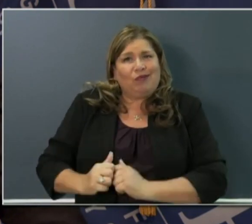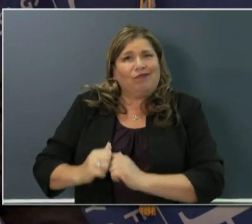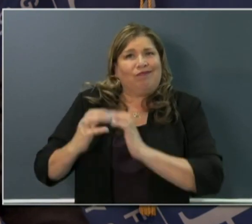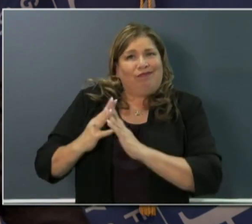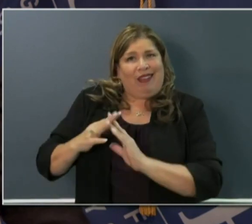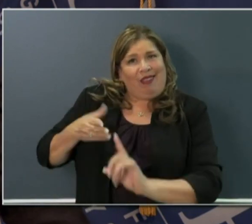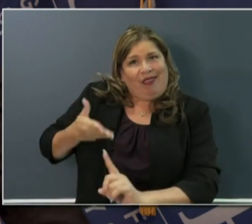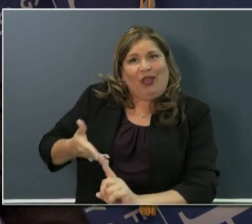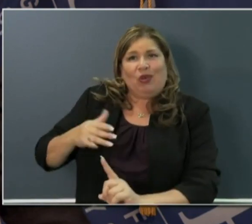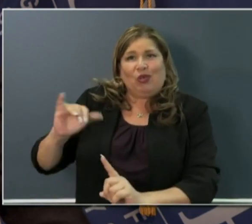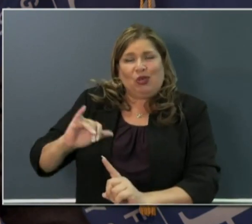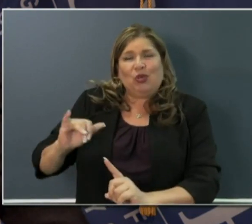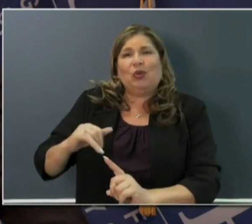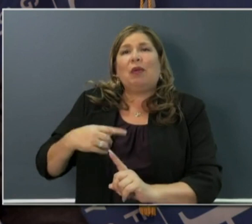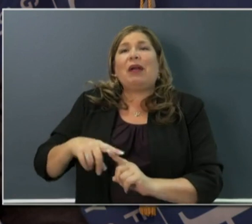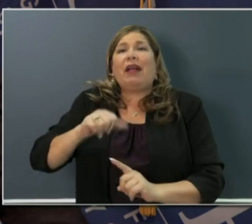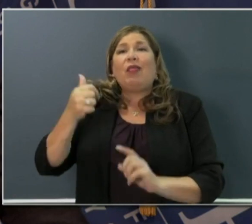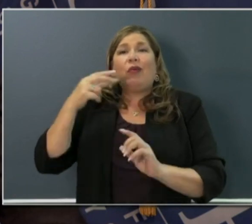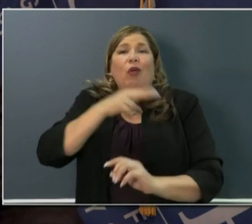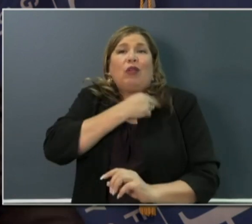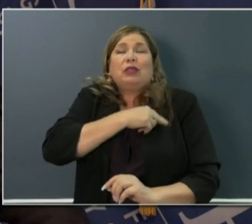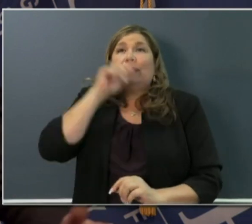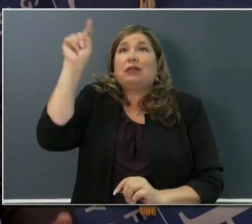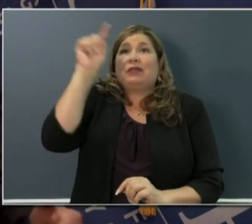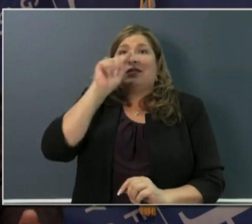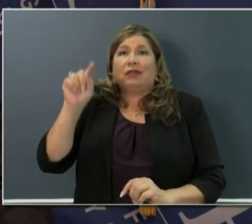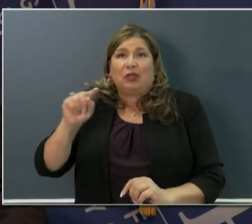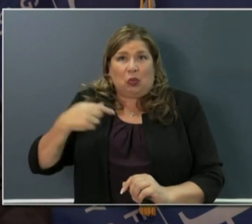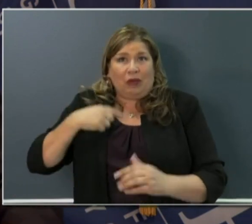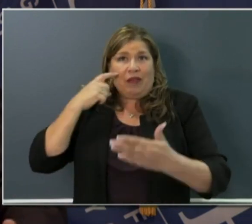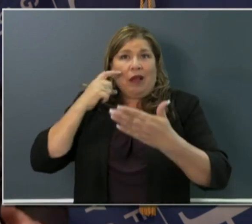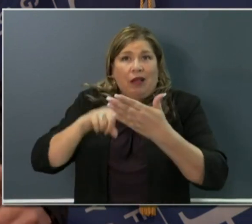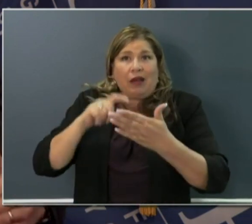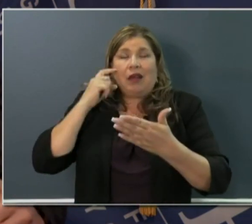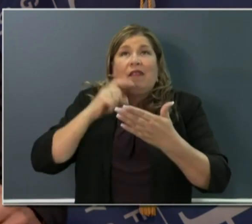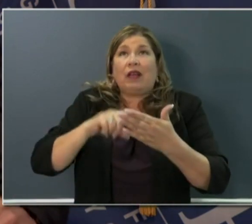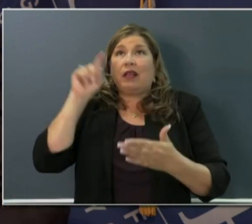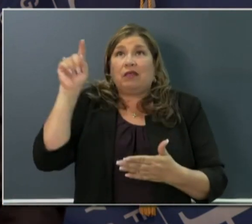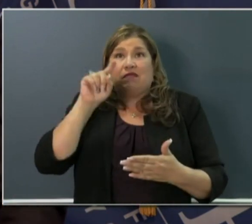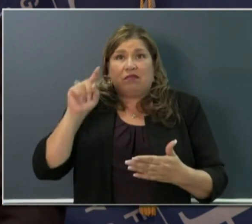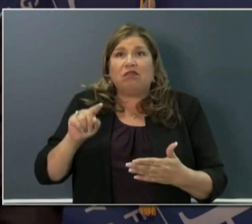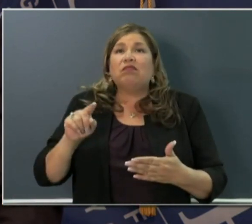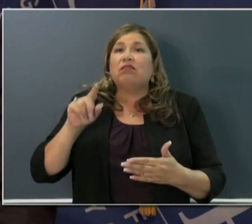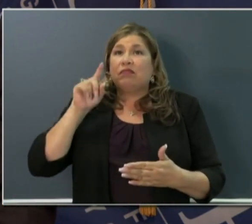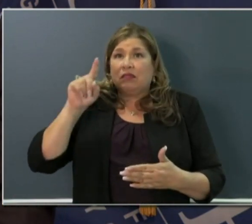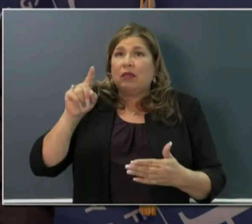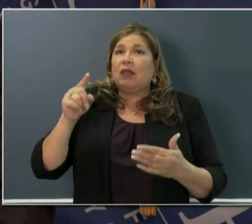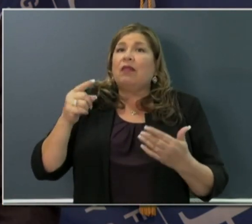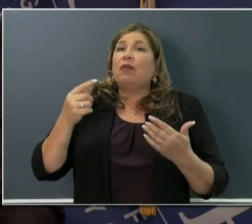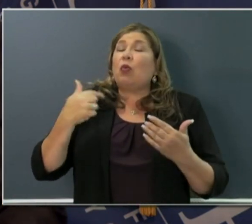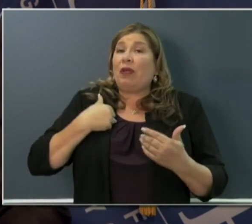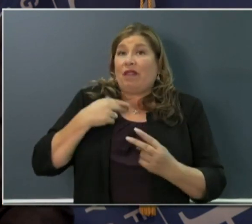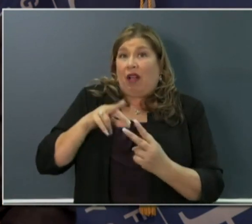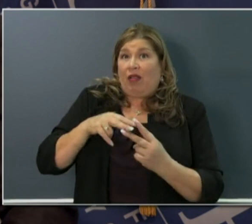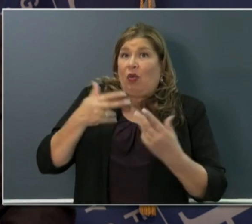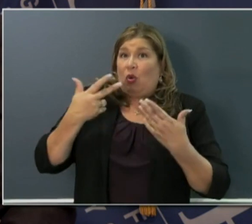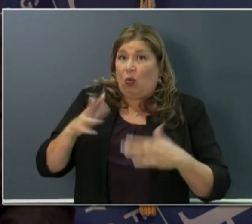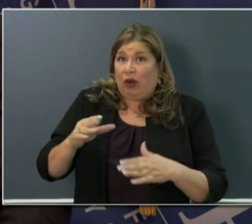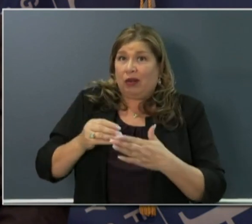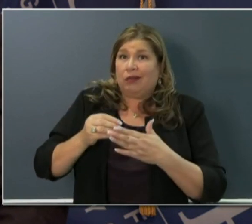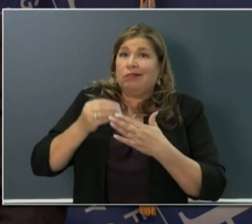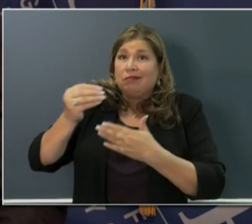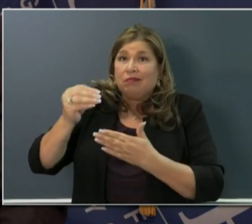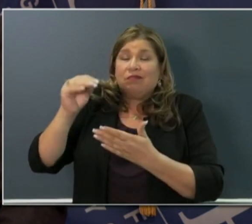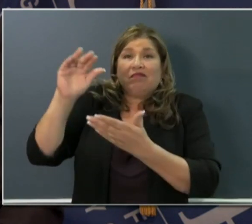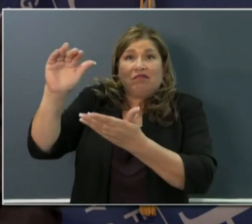have also identified and are in the process either of having already taken the physical asset over and in the process of